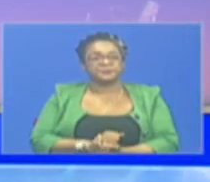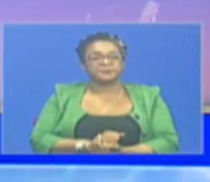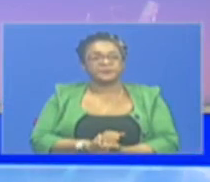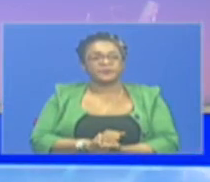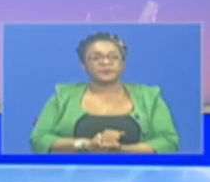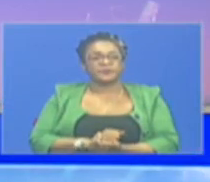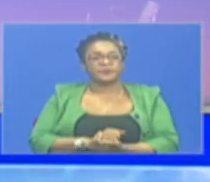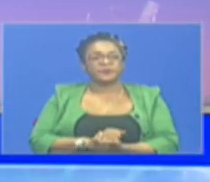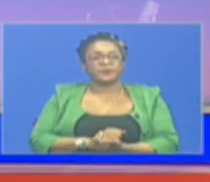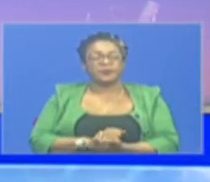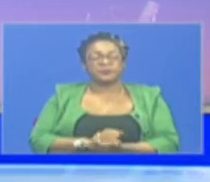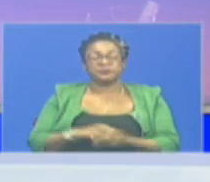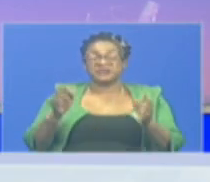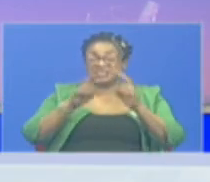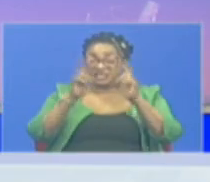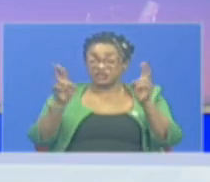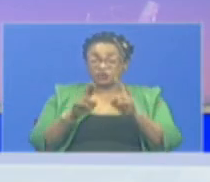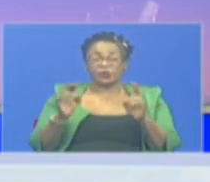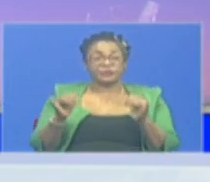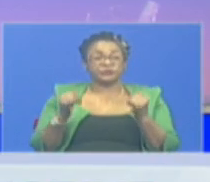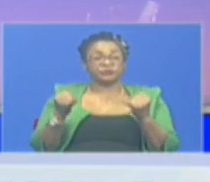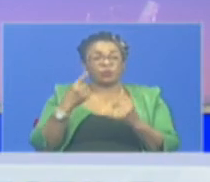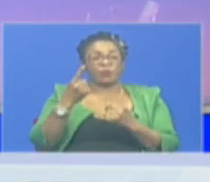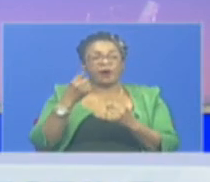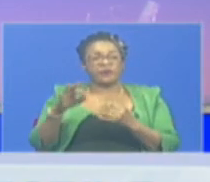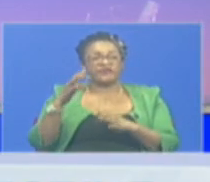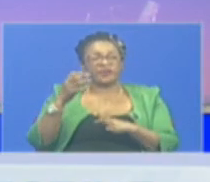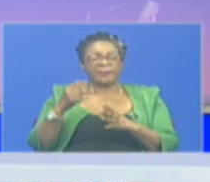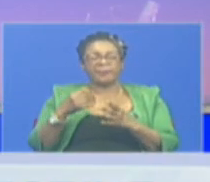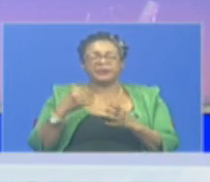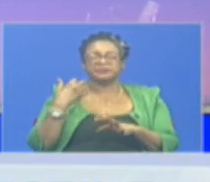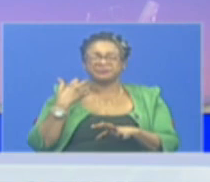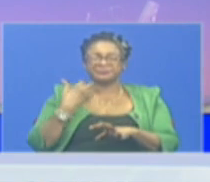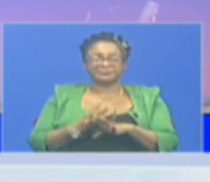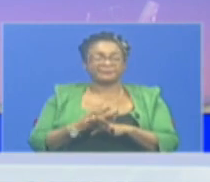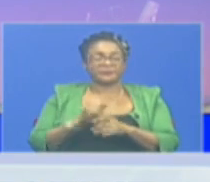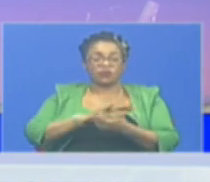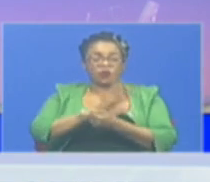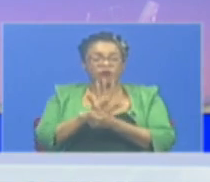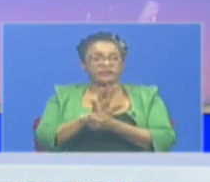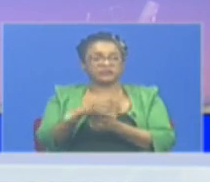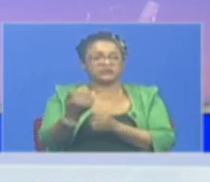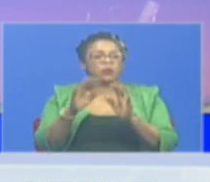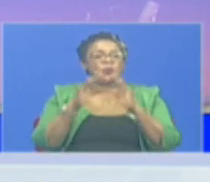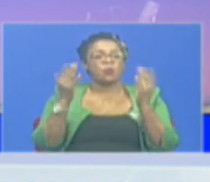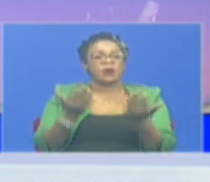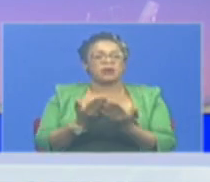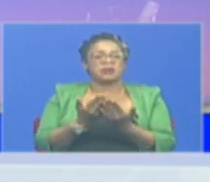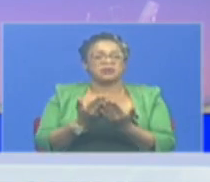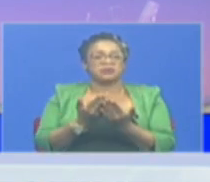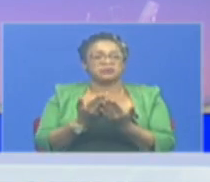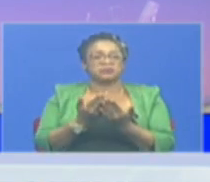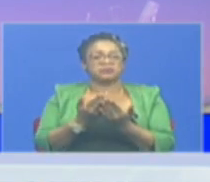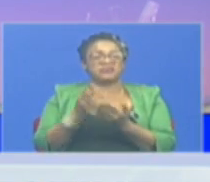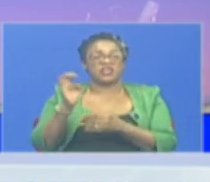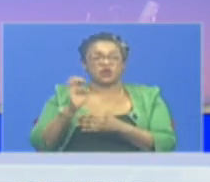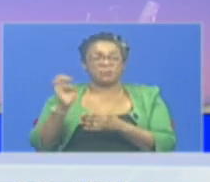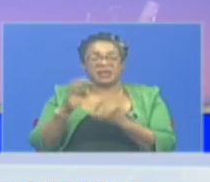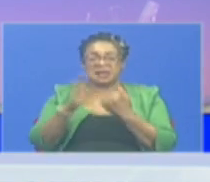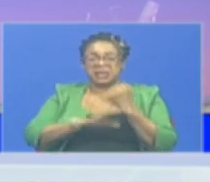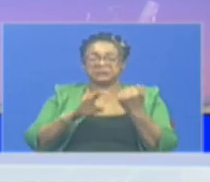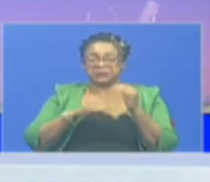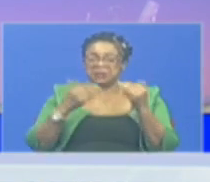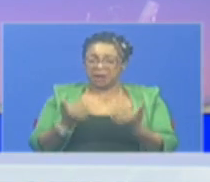Internationally now, and Italy was one of the hardest hit countries by COVID-19 in the world. But the European country is now beginning to open up